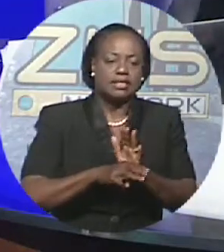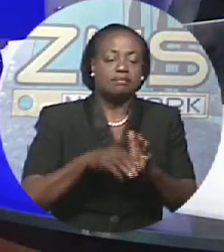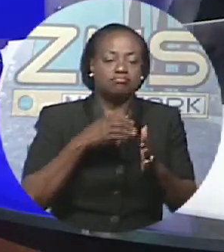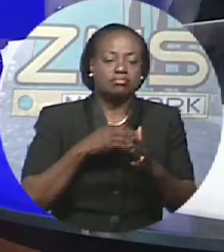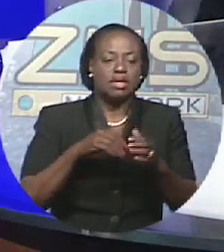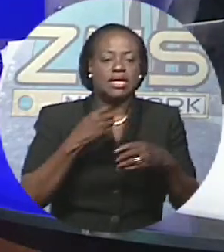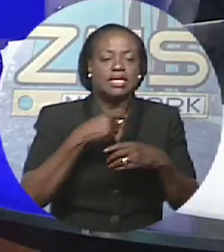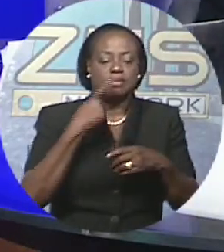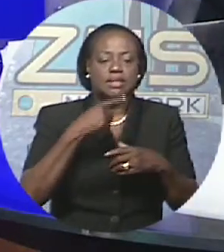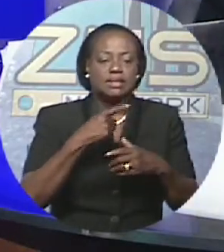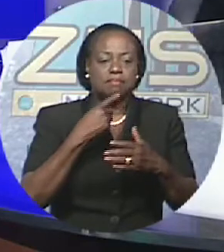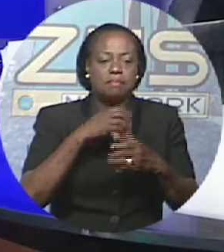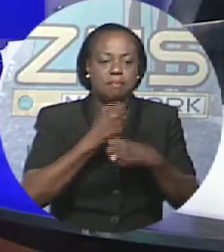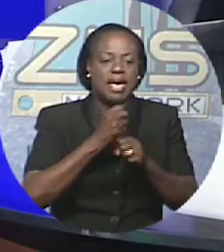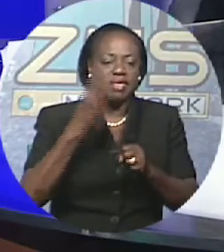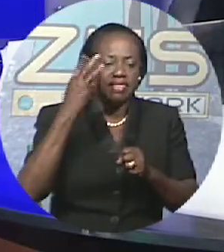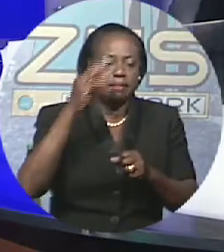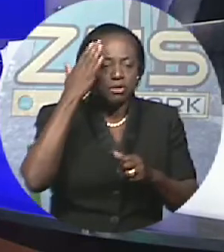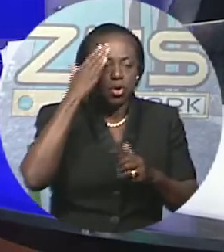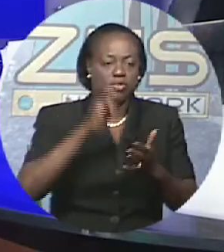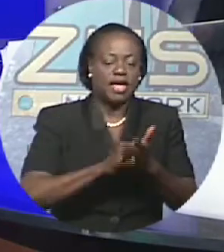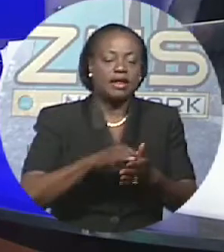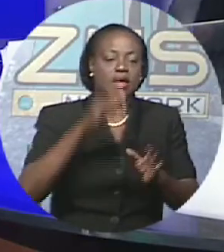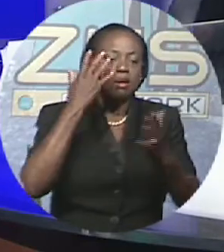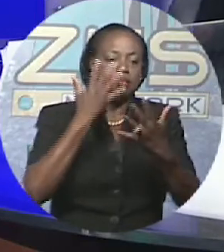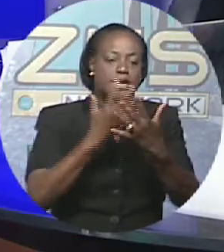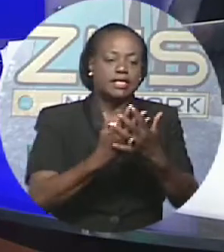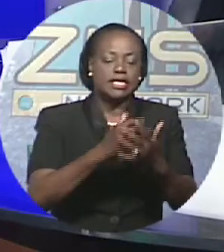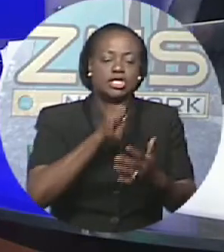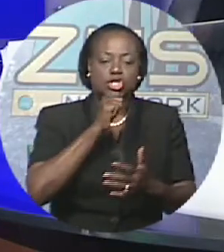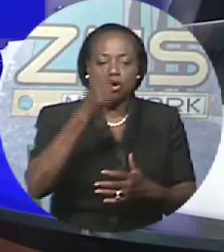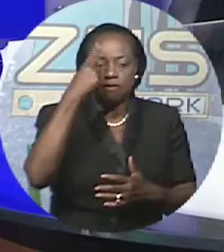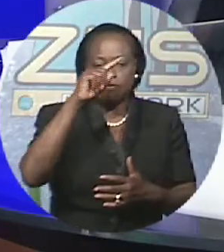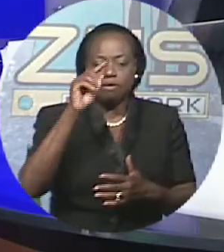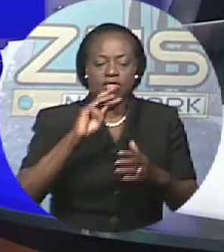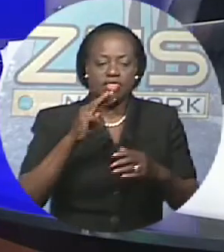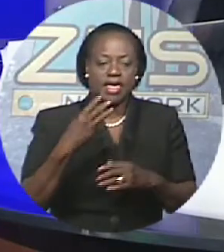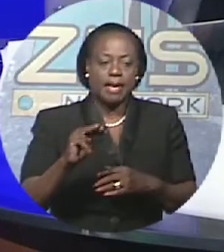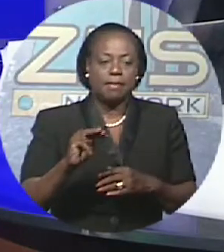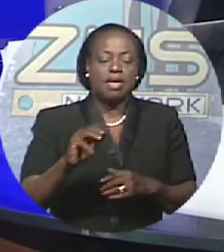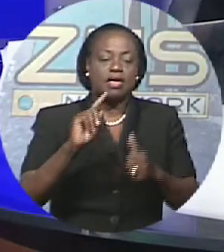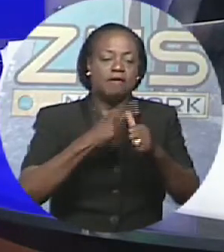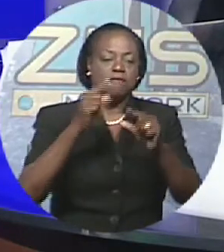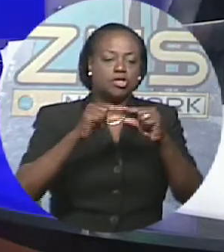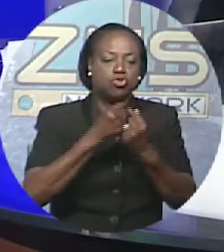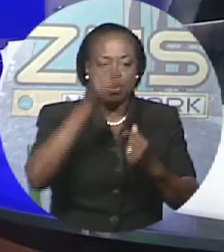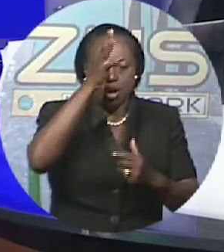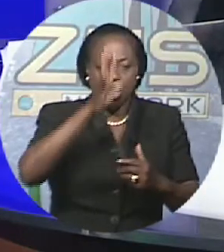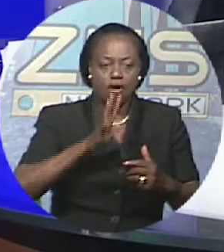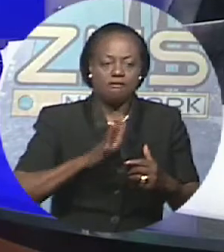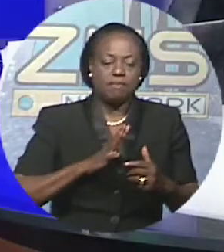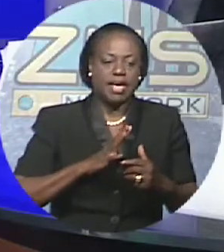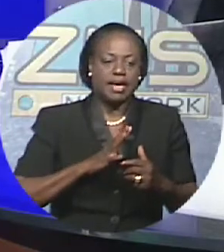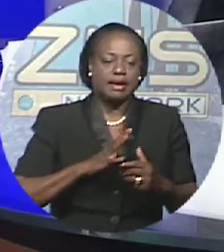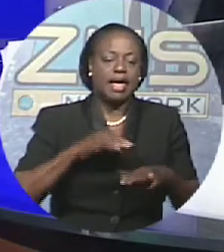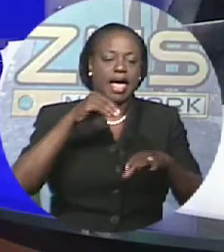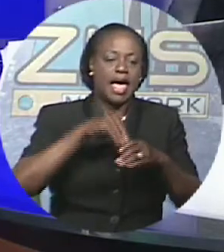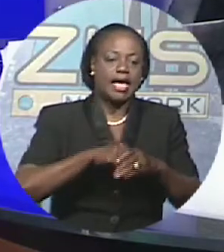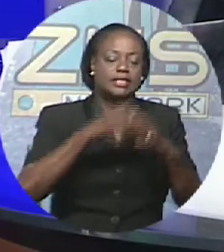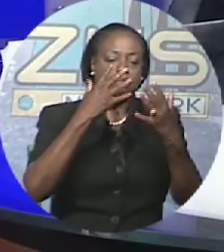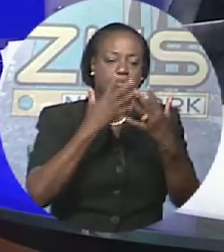consultancy project in this process. Alkita noted that as the government considers various tax options, one of the complaints was that the government should go after what